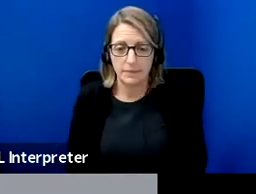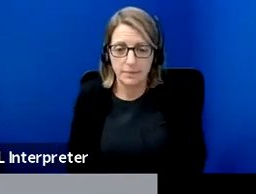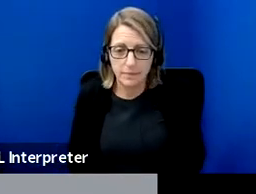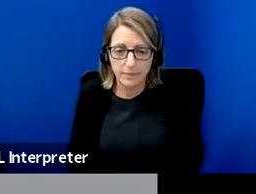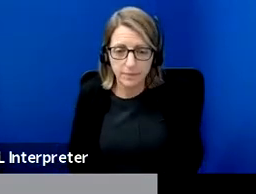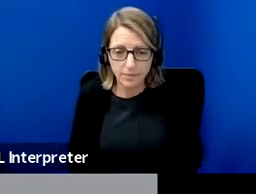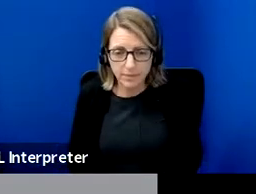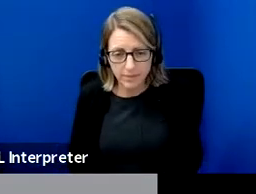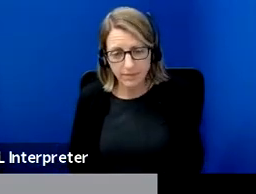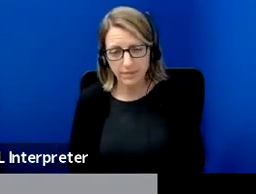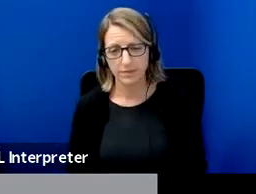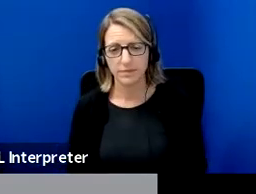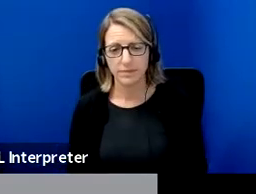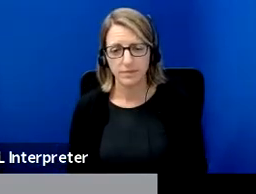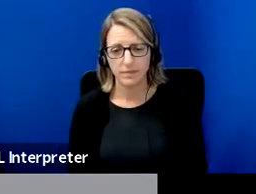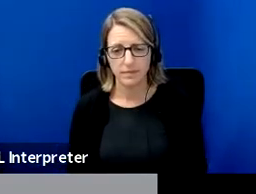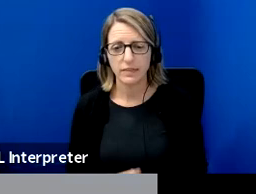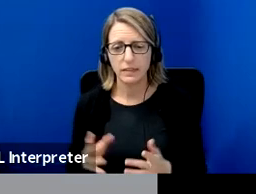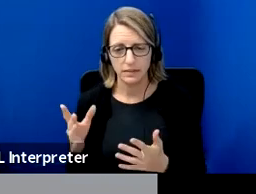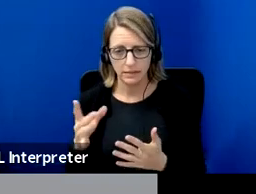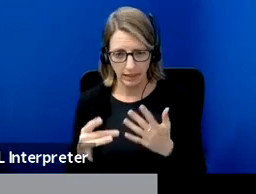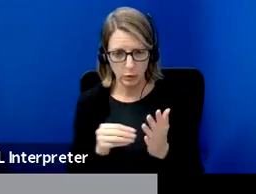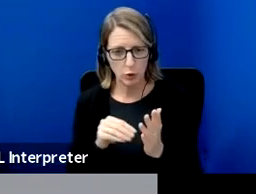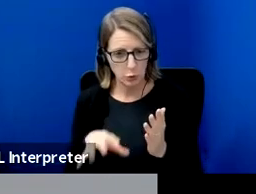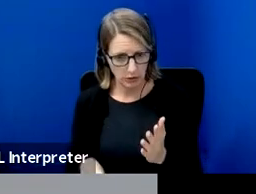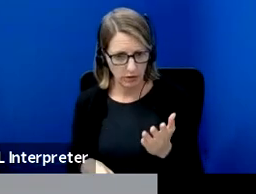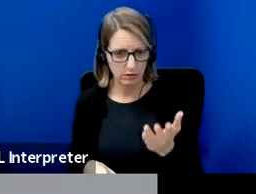I'm just do my sample student.